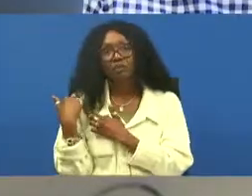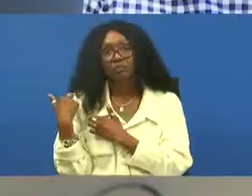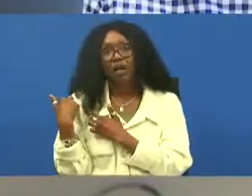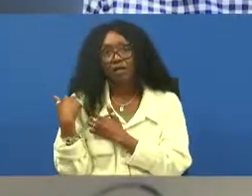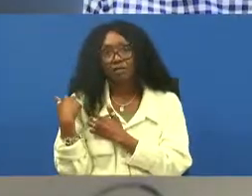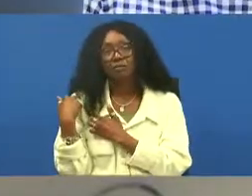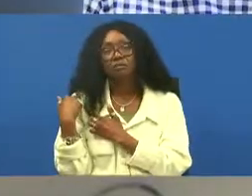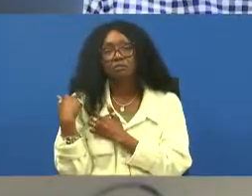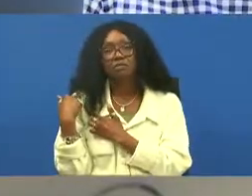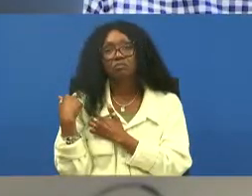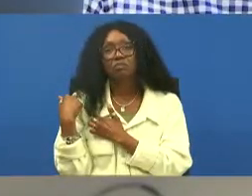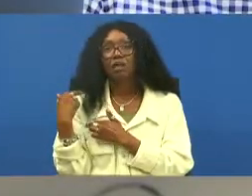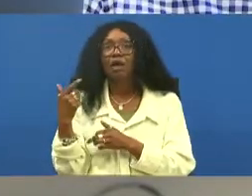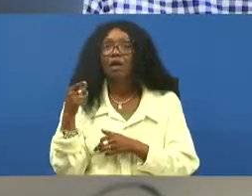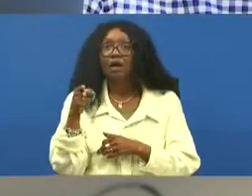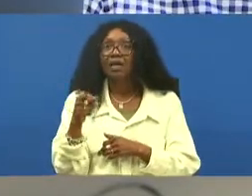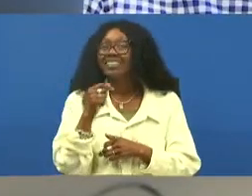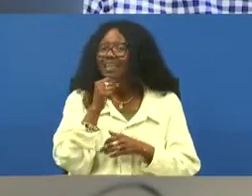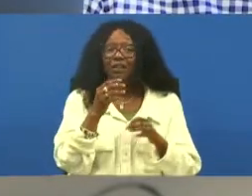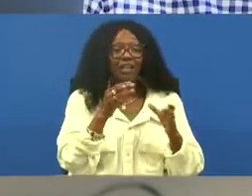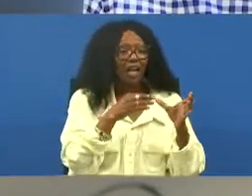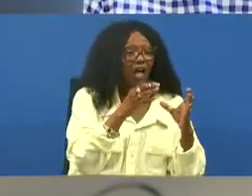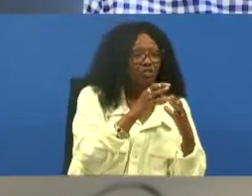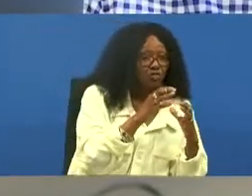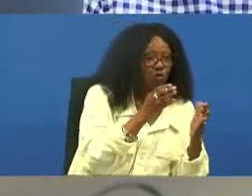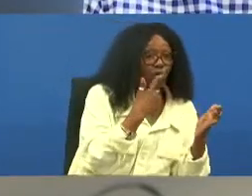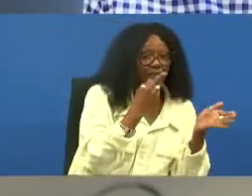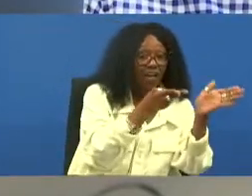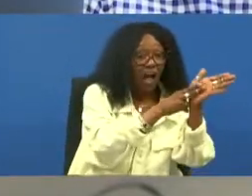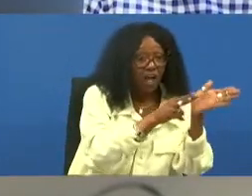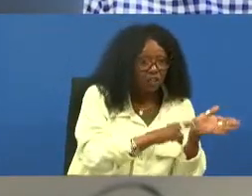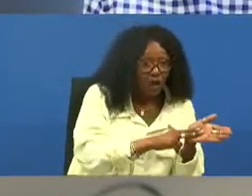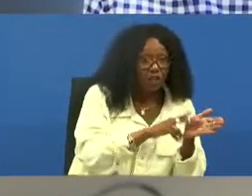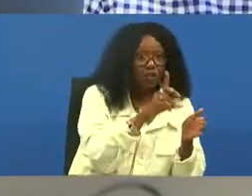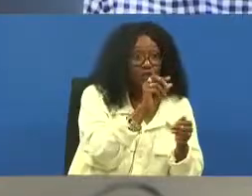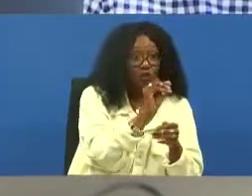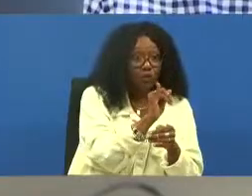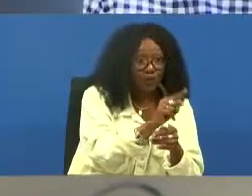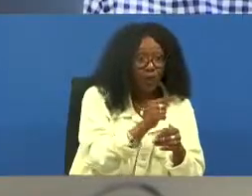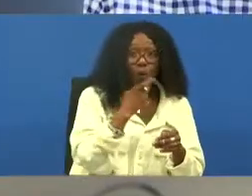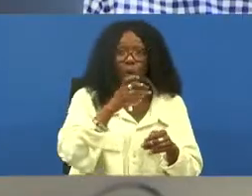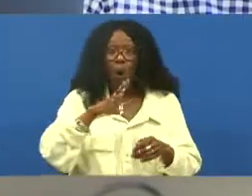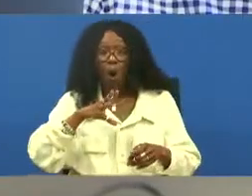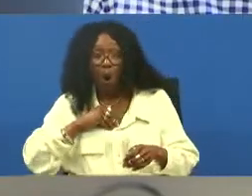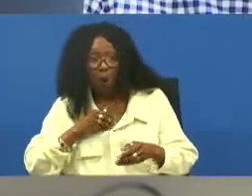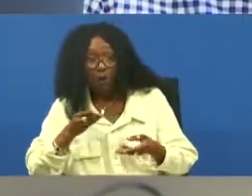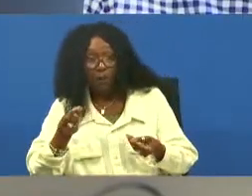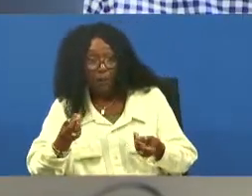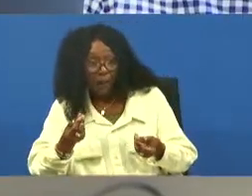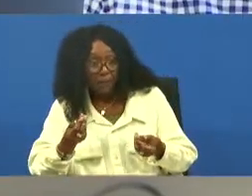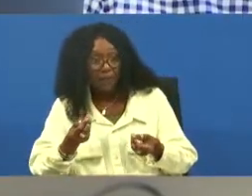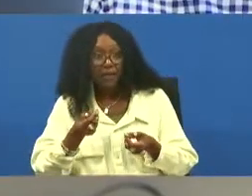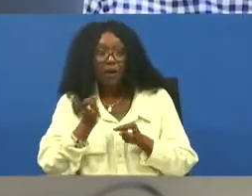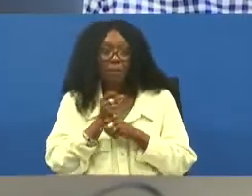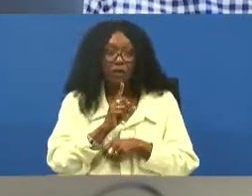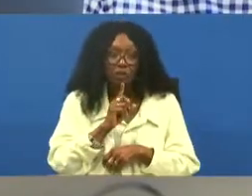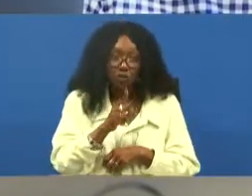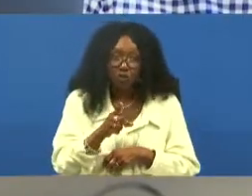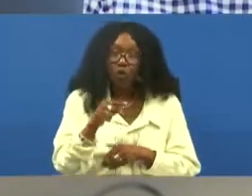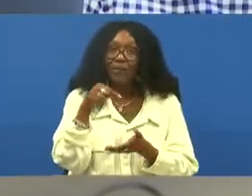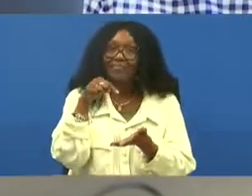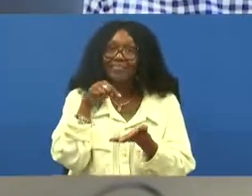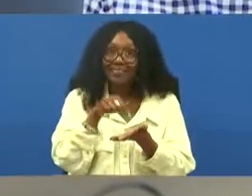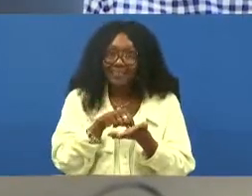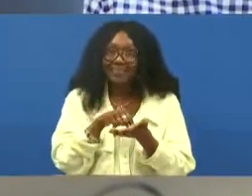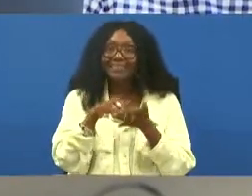day. It's not about who's getting contracted out to do it. It's not about, who owns the land. It's about making sure this is